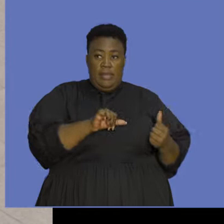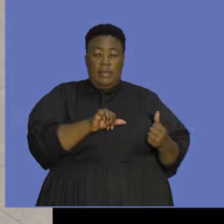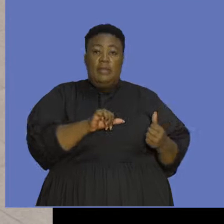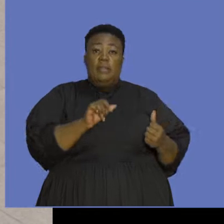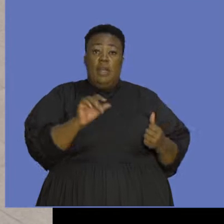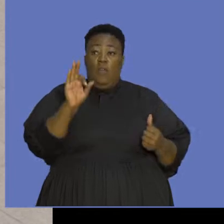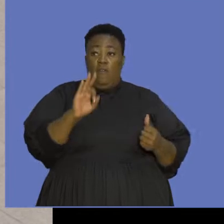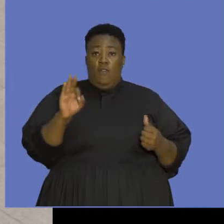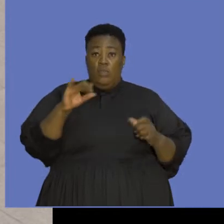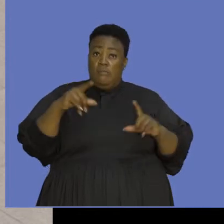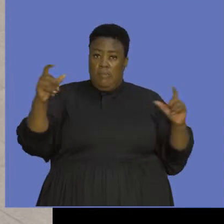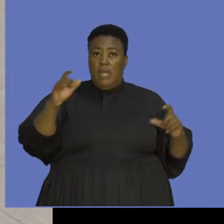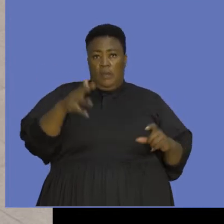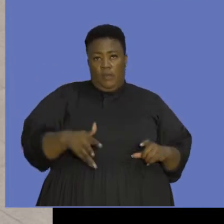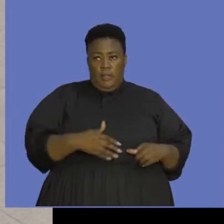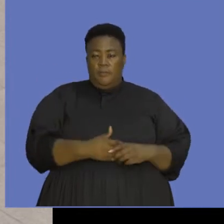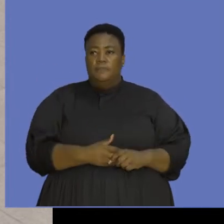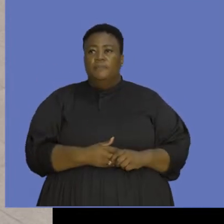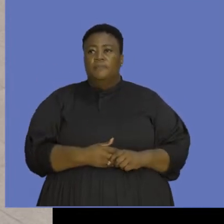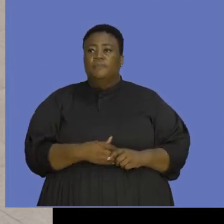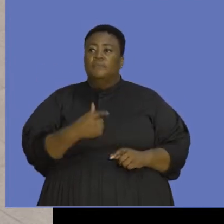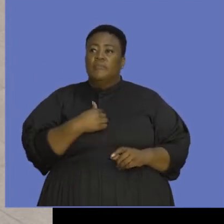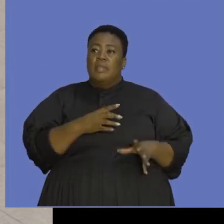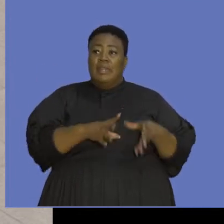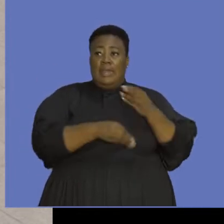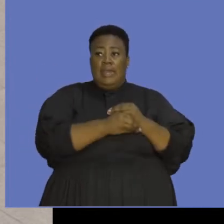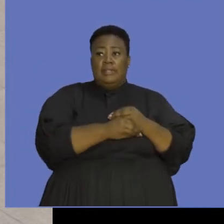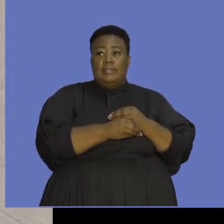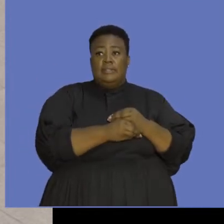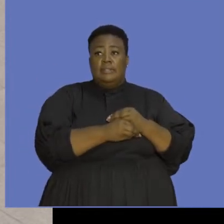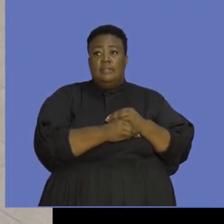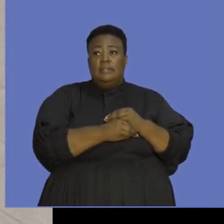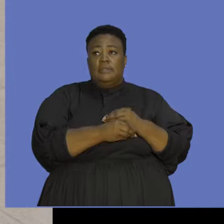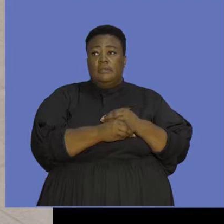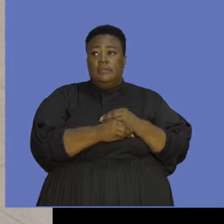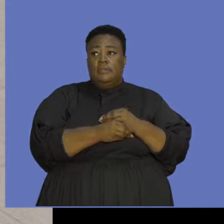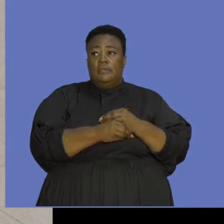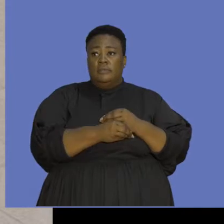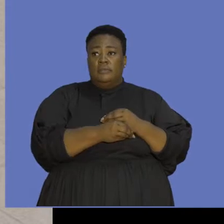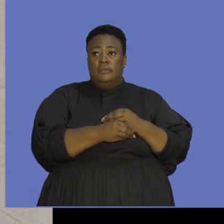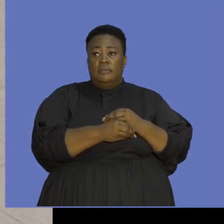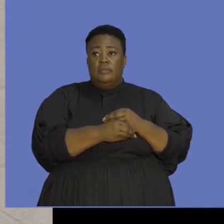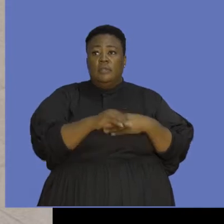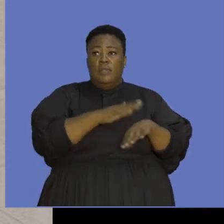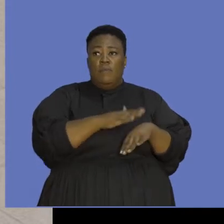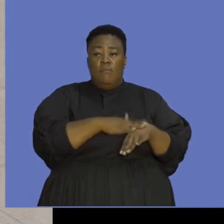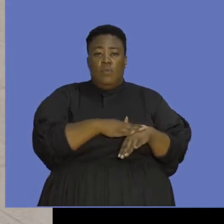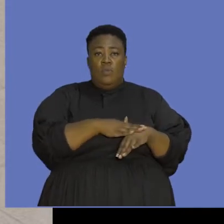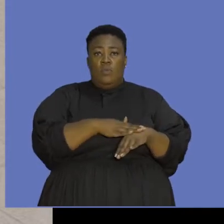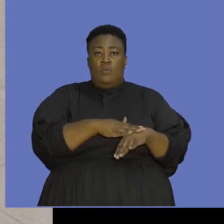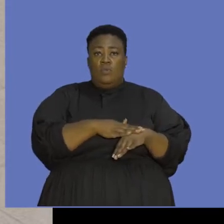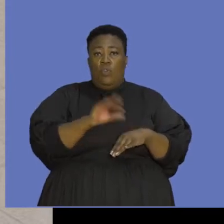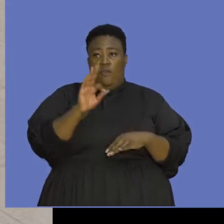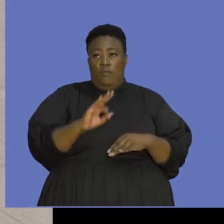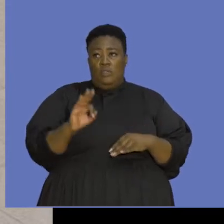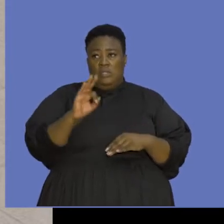force that I'm applying bigger. So I'm going to add, I'm going to add more forces. So